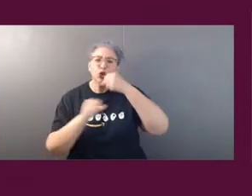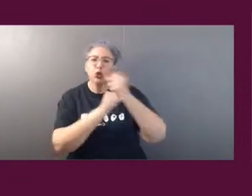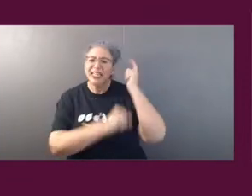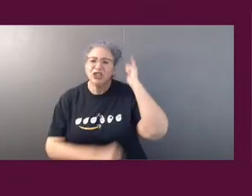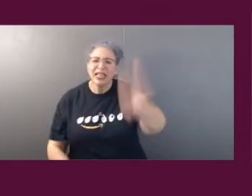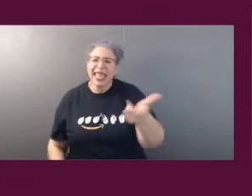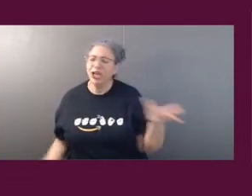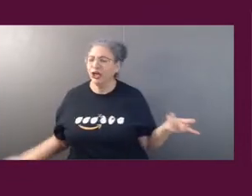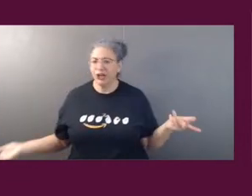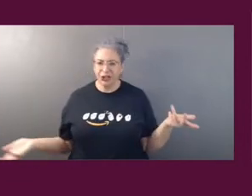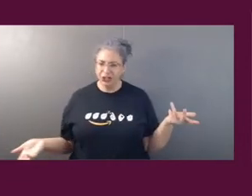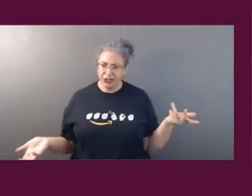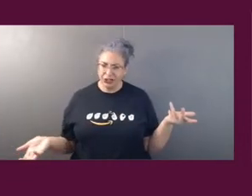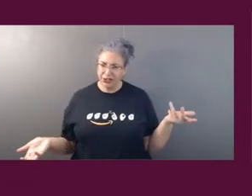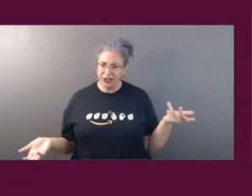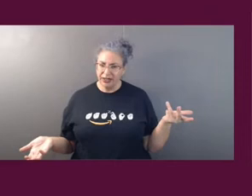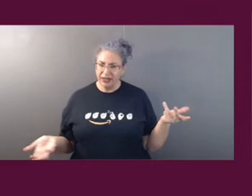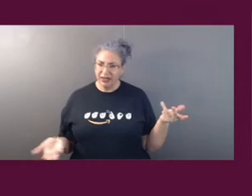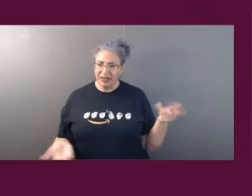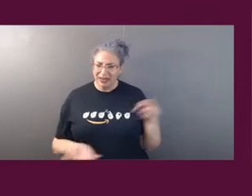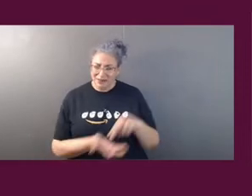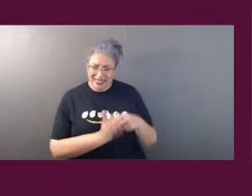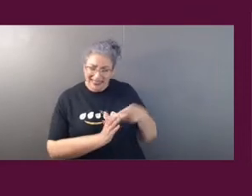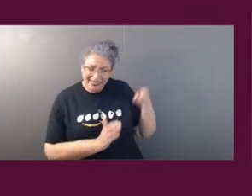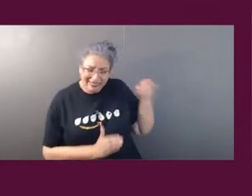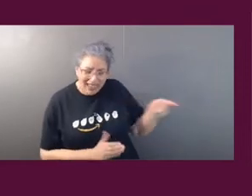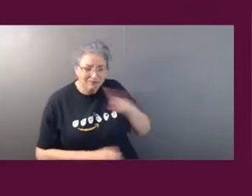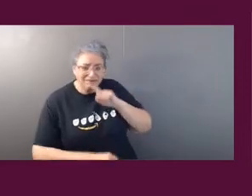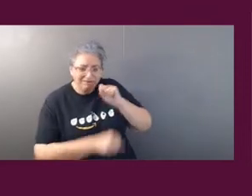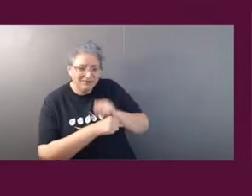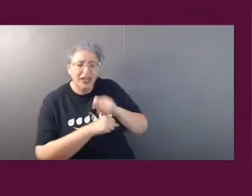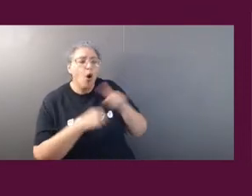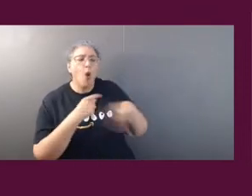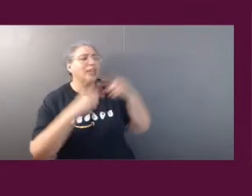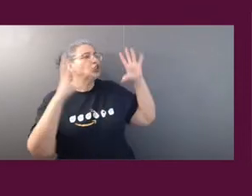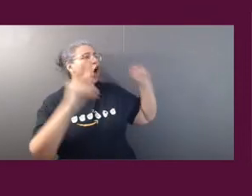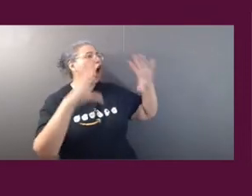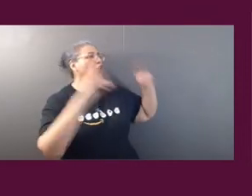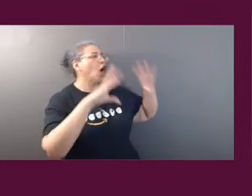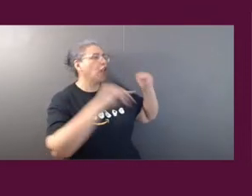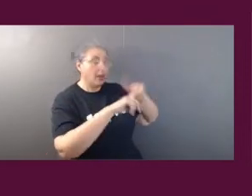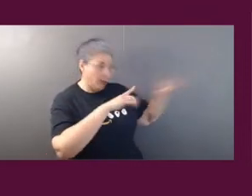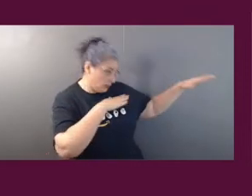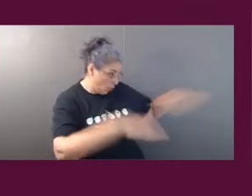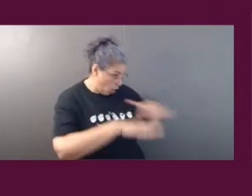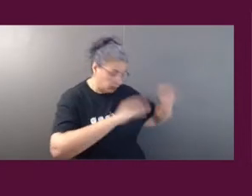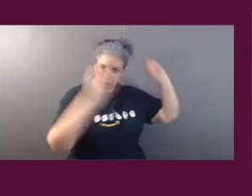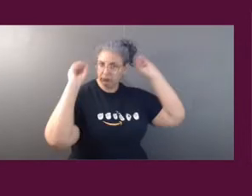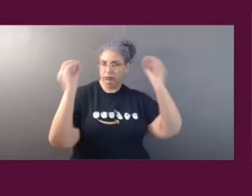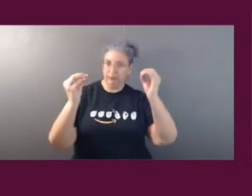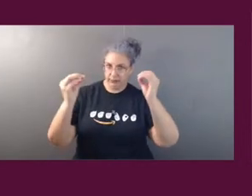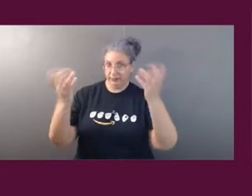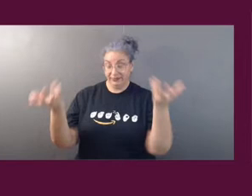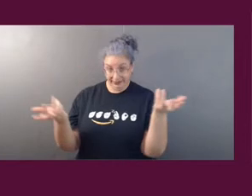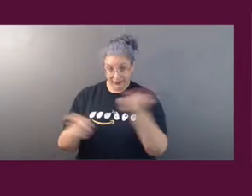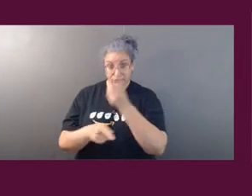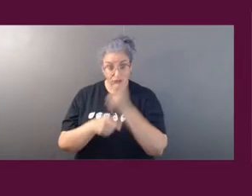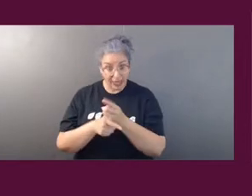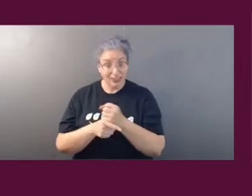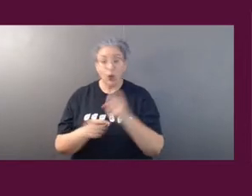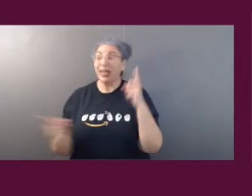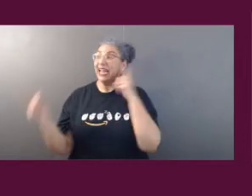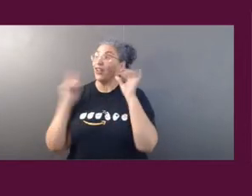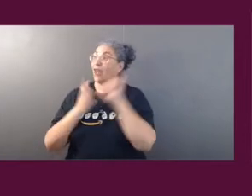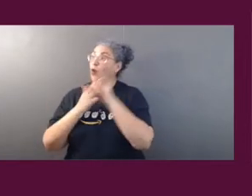later, is just such a show to me that it was a lot of lip service and not a lot of action. And so to hear